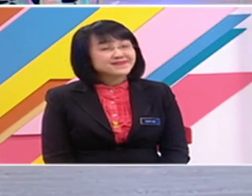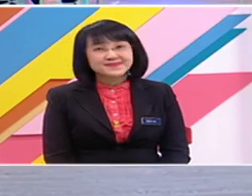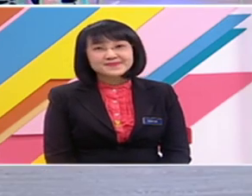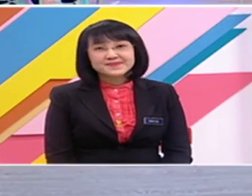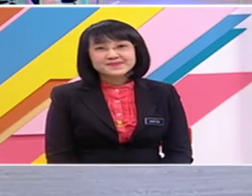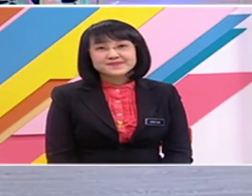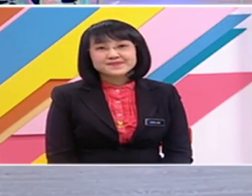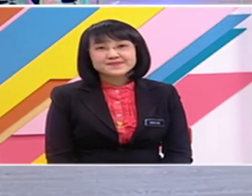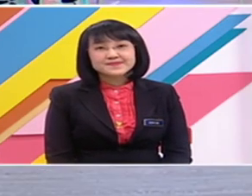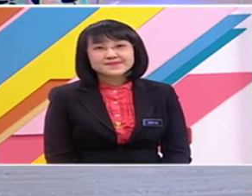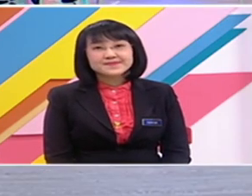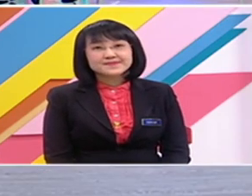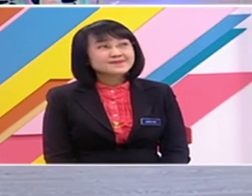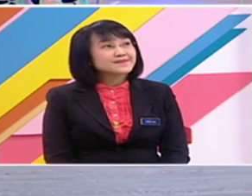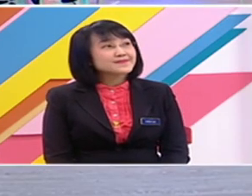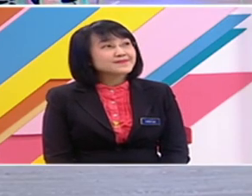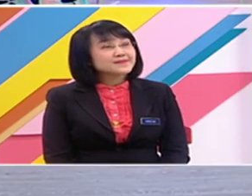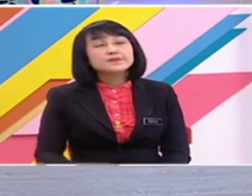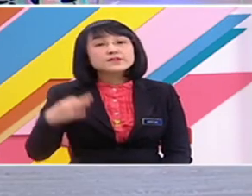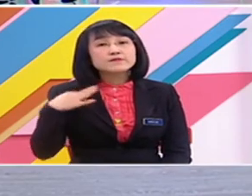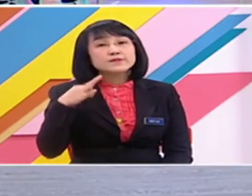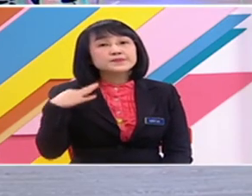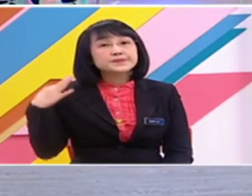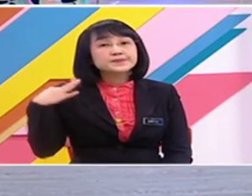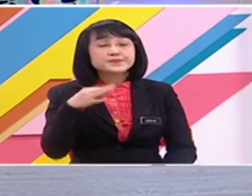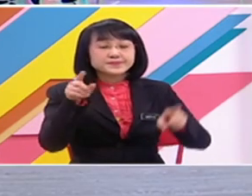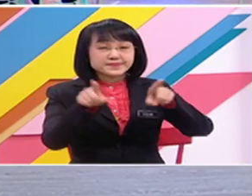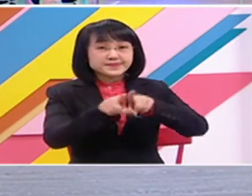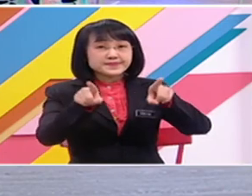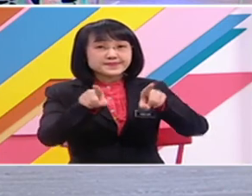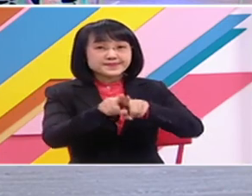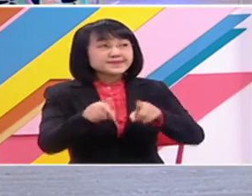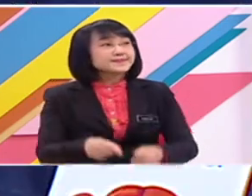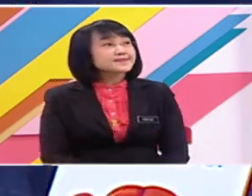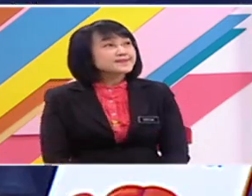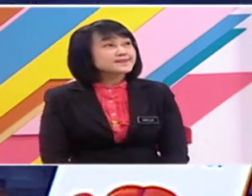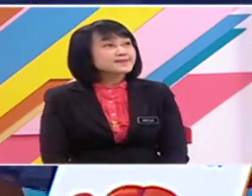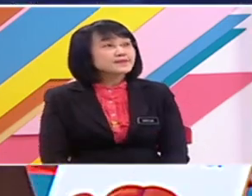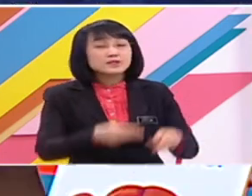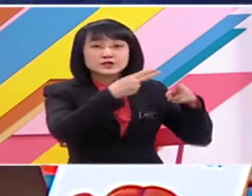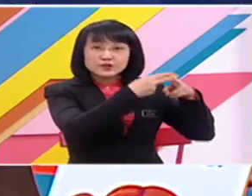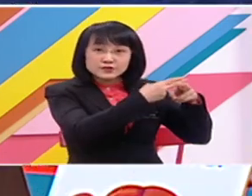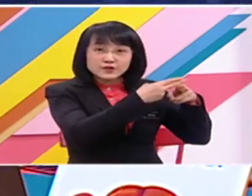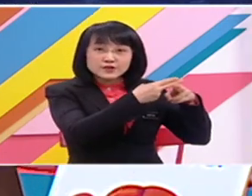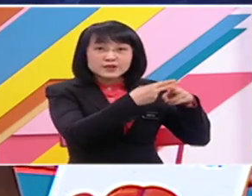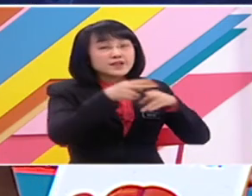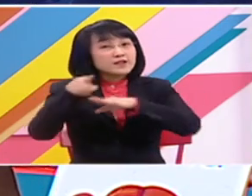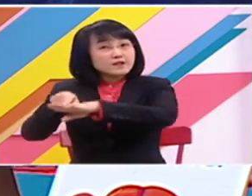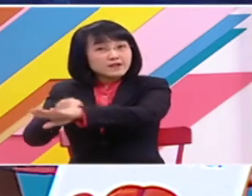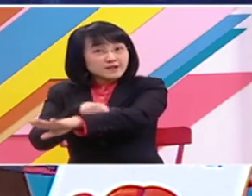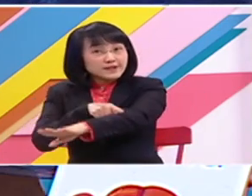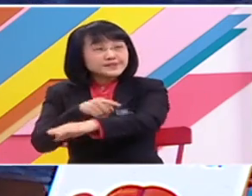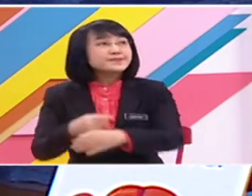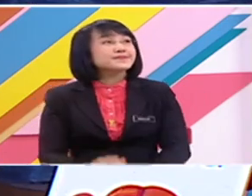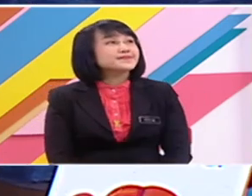But it has the same fabric, yes. I think. Okay, alright. So this is a shorter skirt. And this is a bit longer, right,